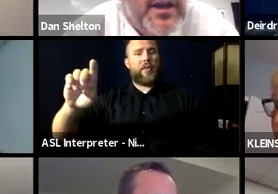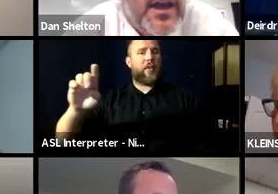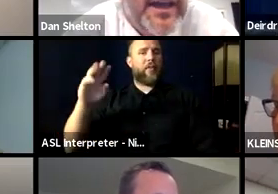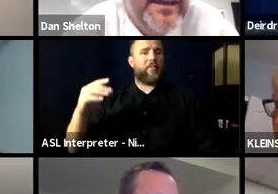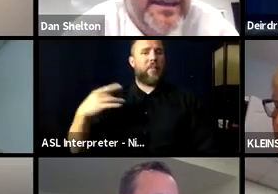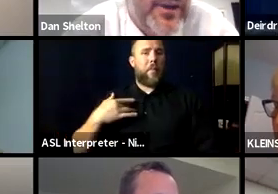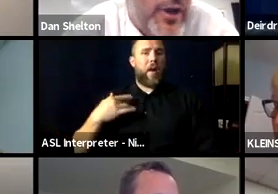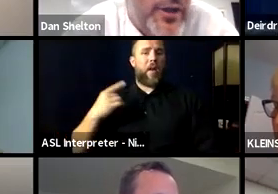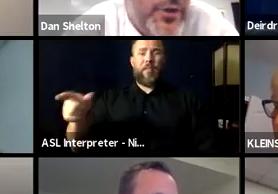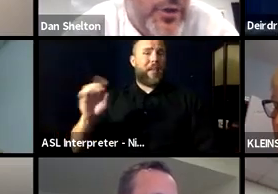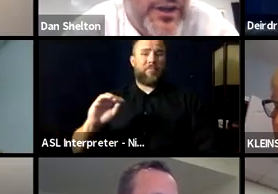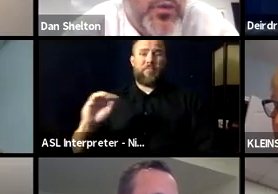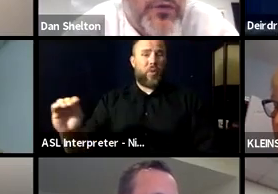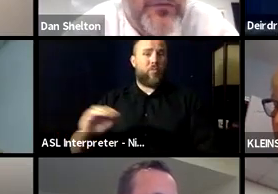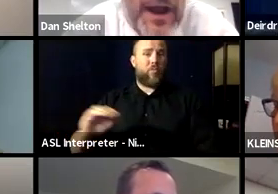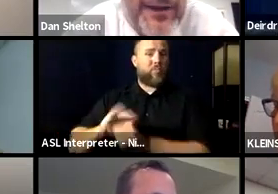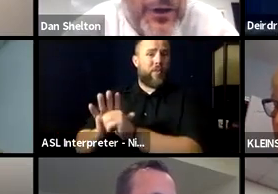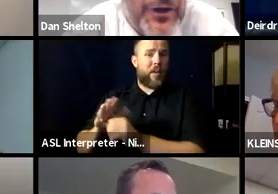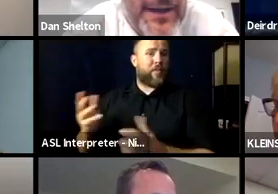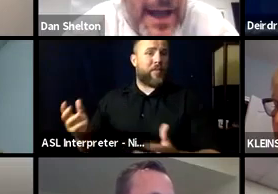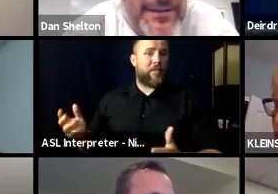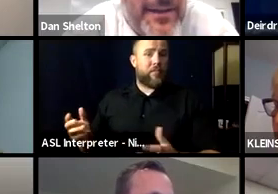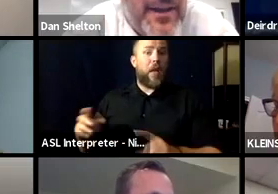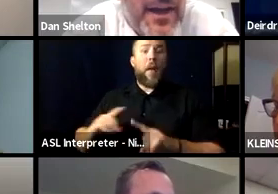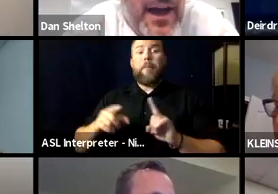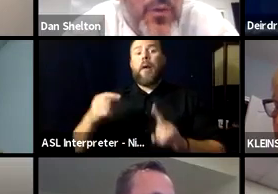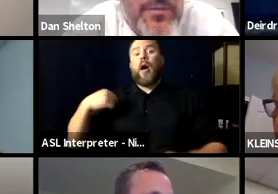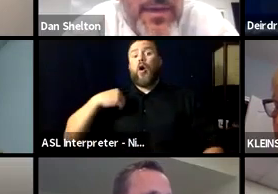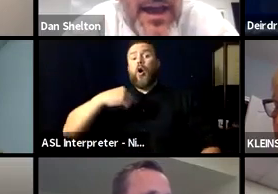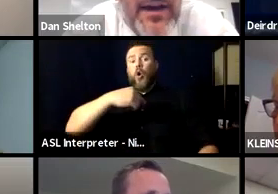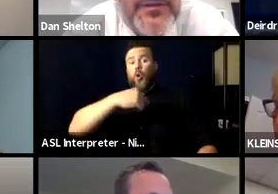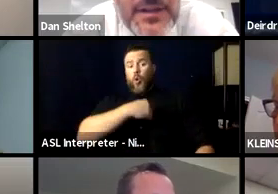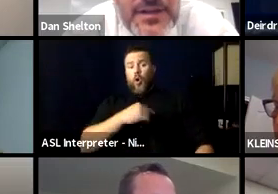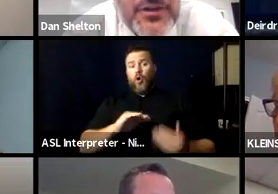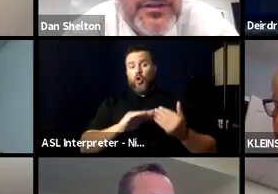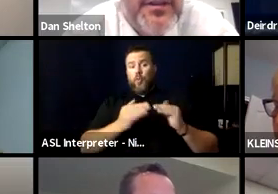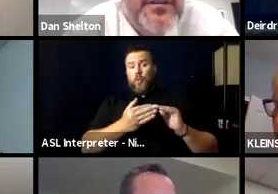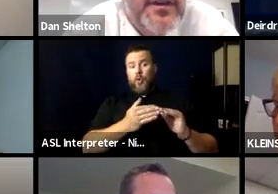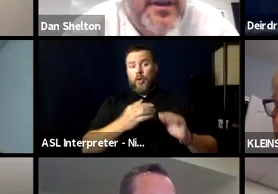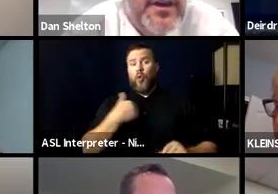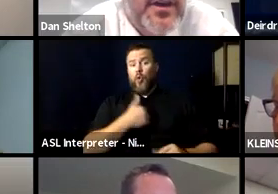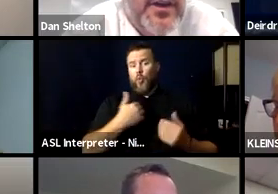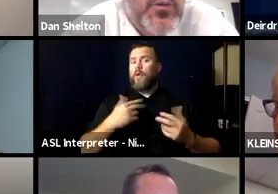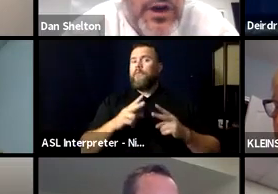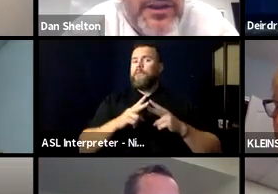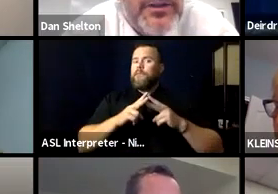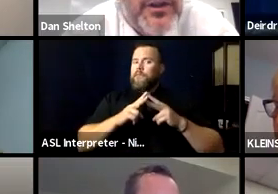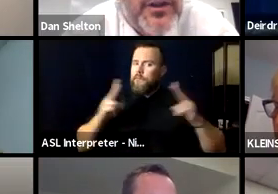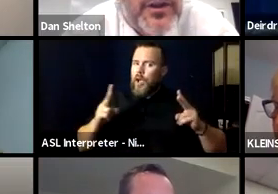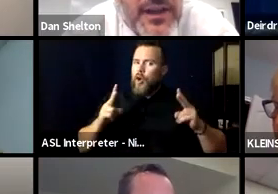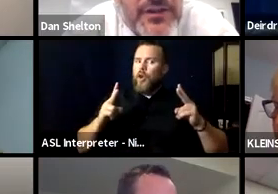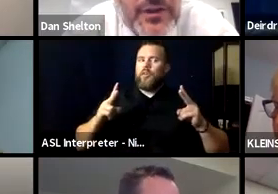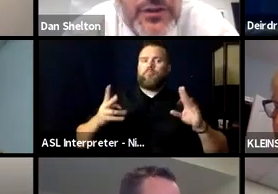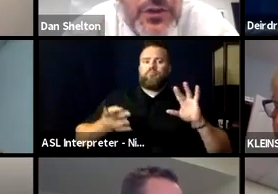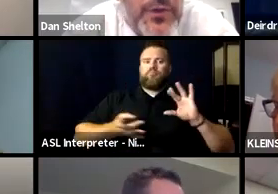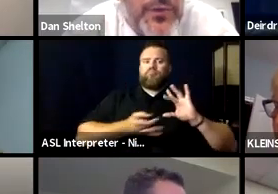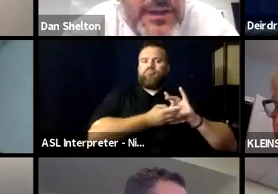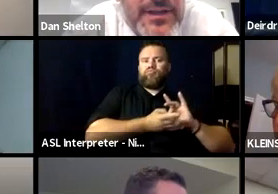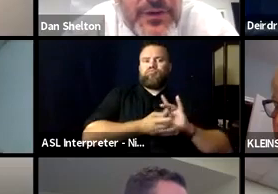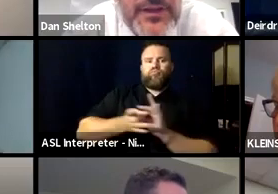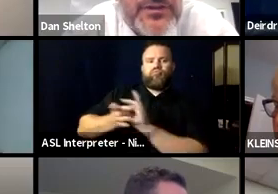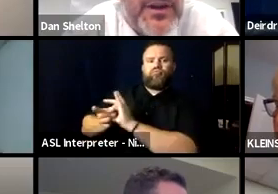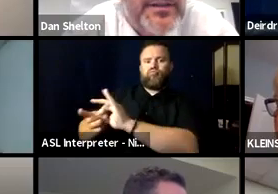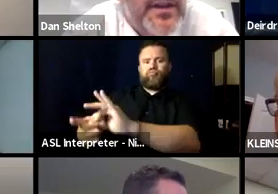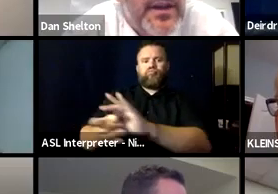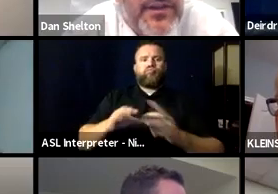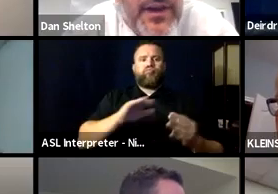community. In our community, we're very interconnected. We may have teachers in one district, their kids are in 2 or 3